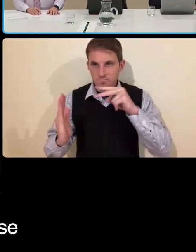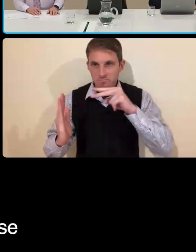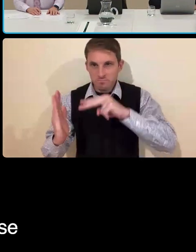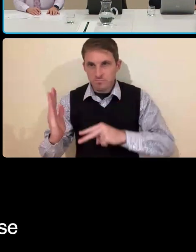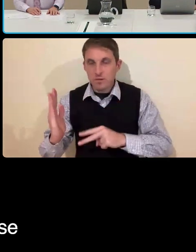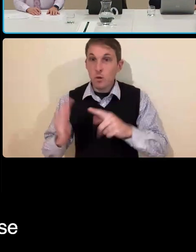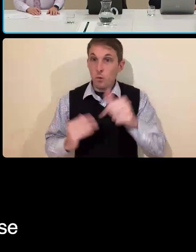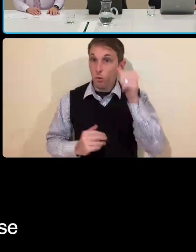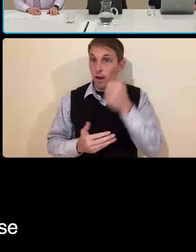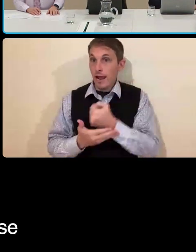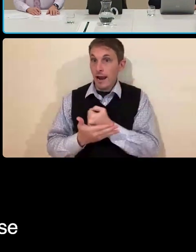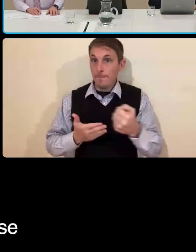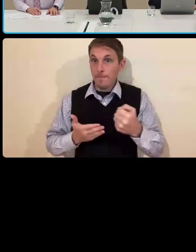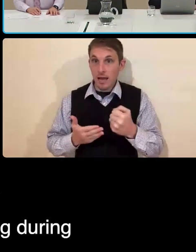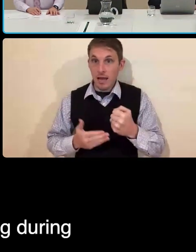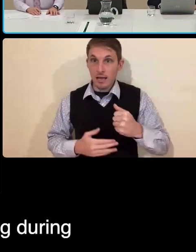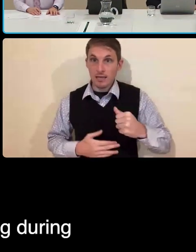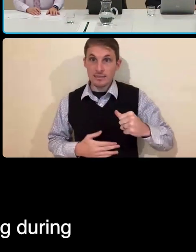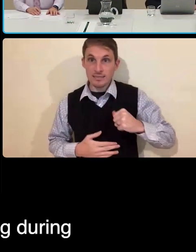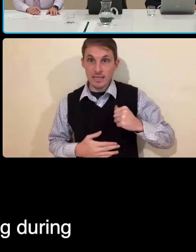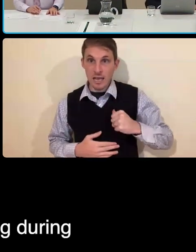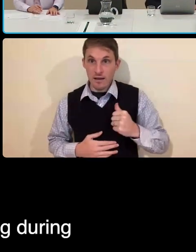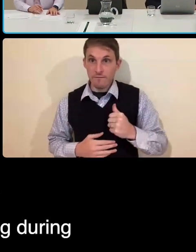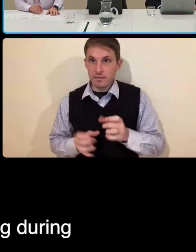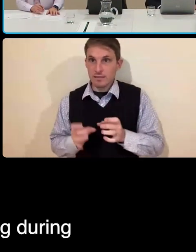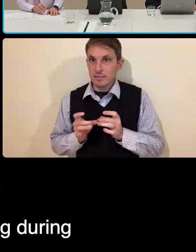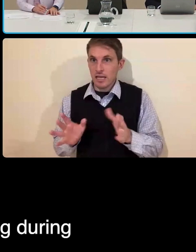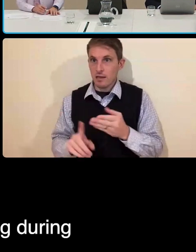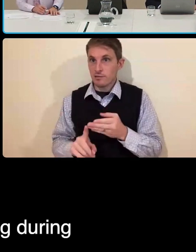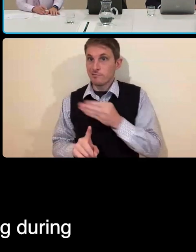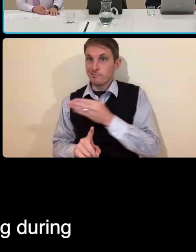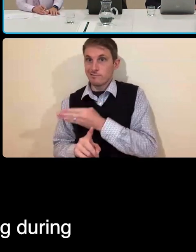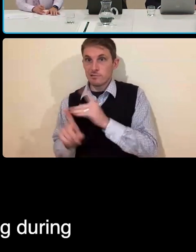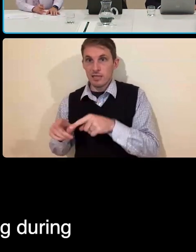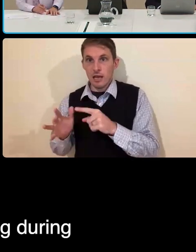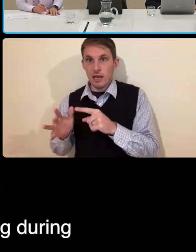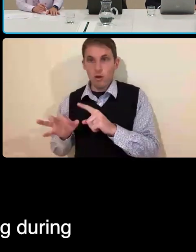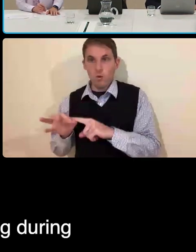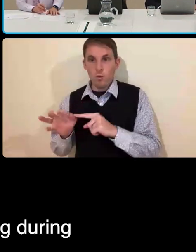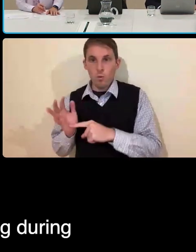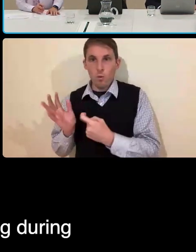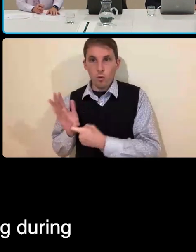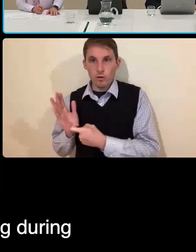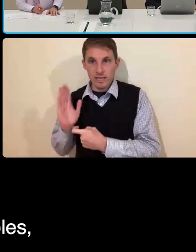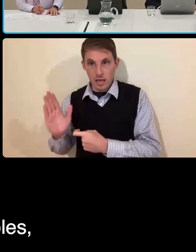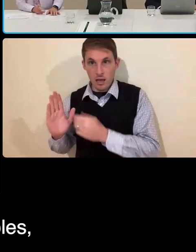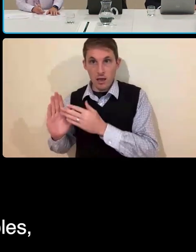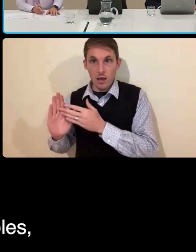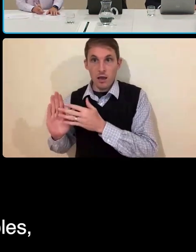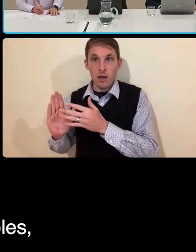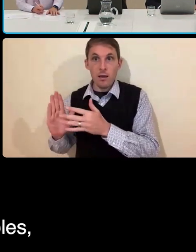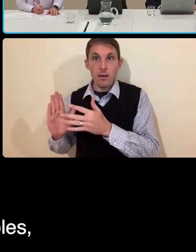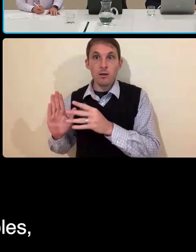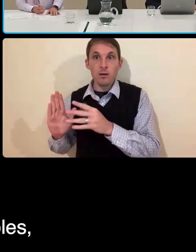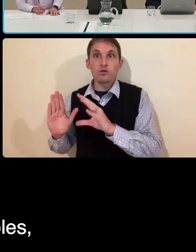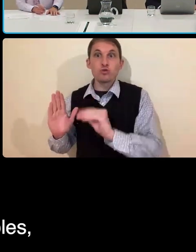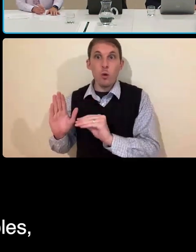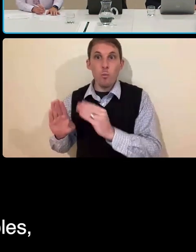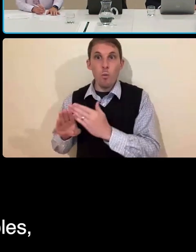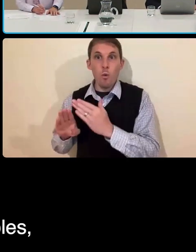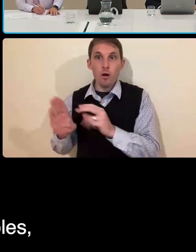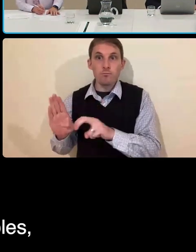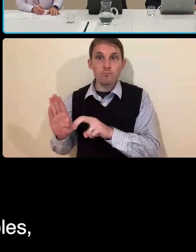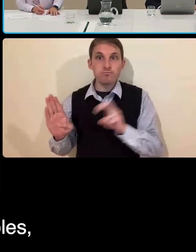who were employed at the start of the quarter in those specified roles, the number who stopped working during the quarter at the